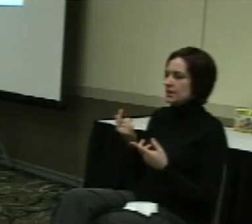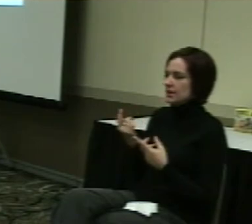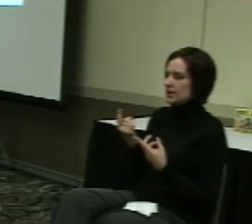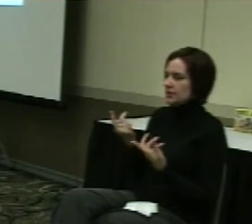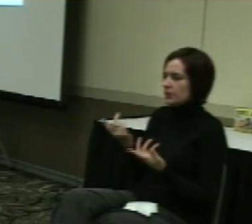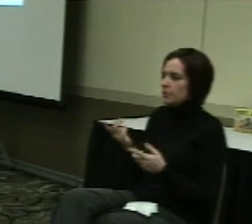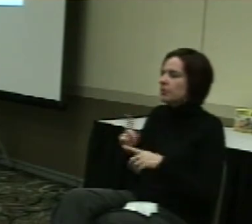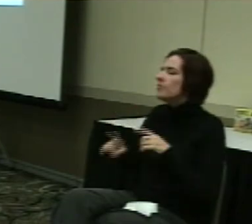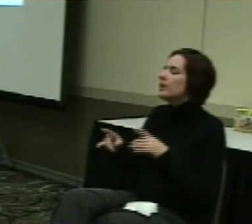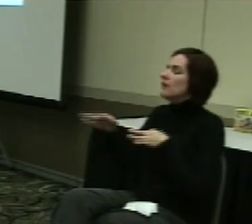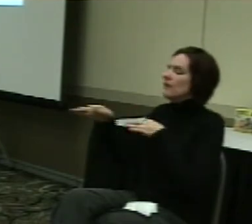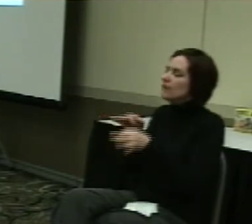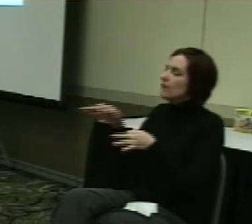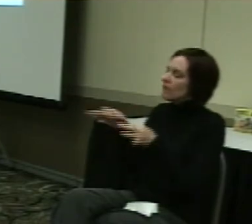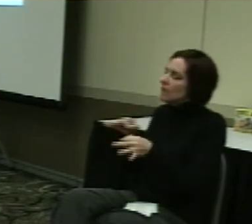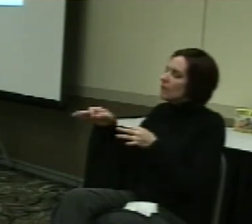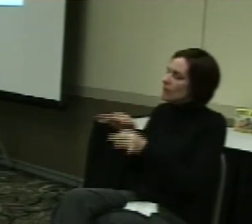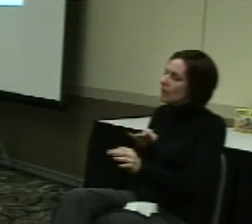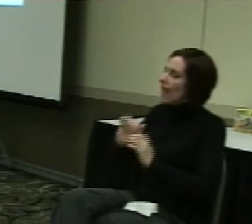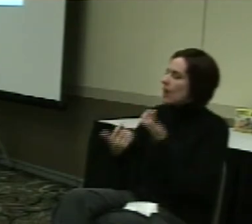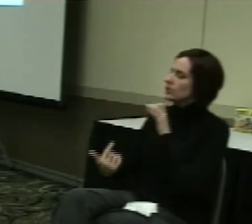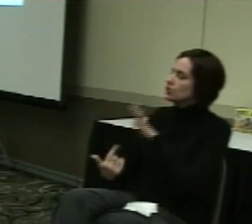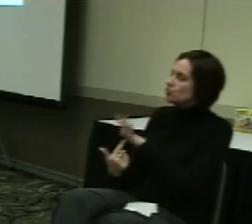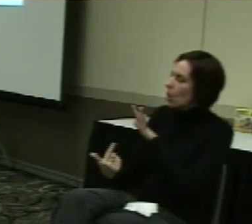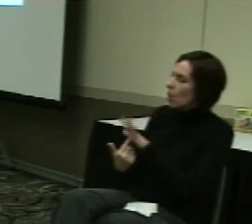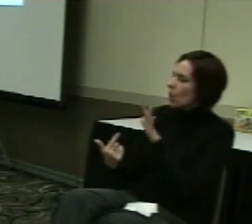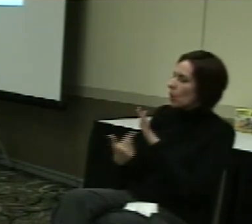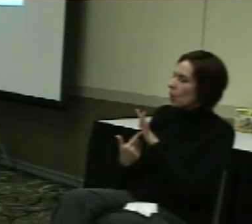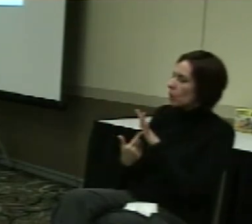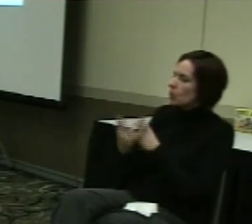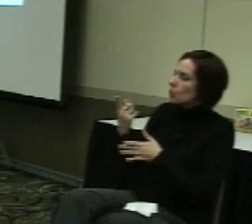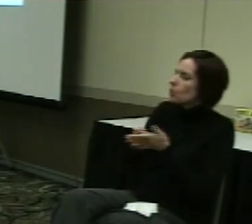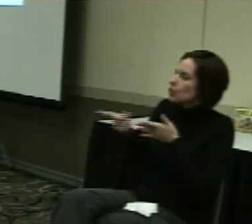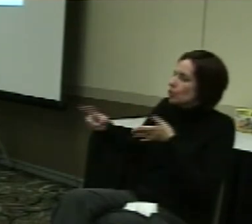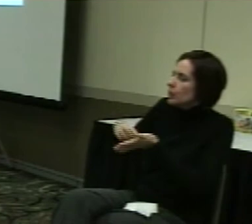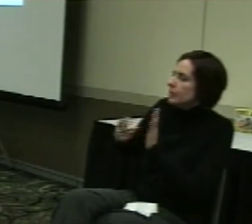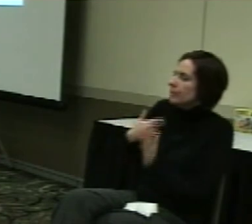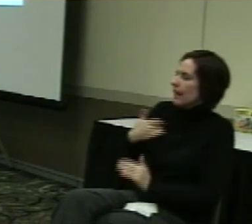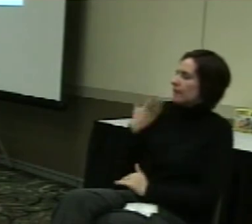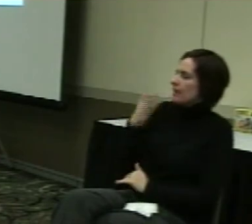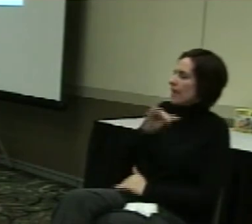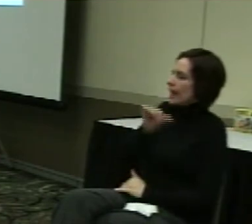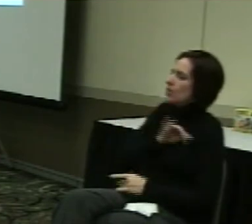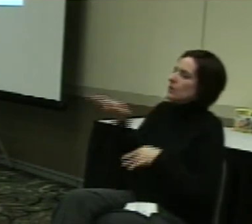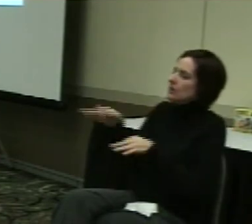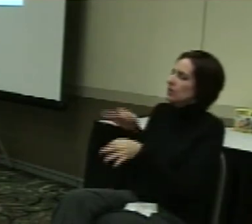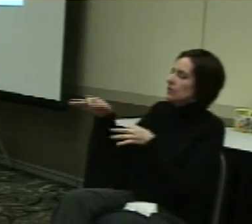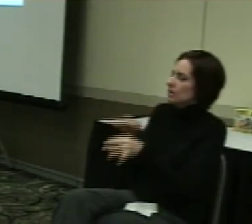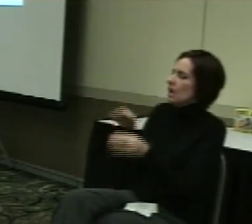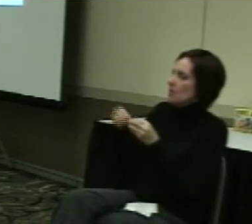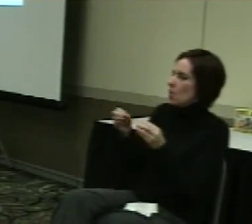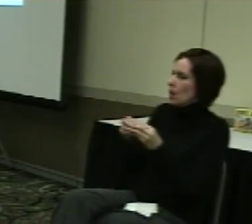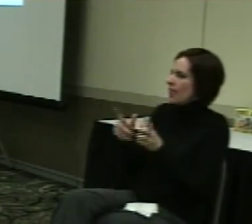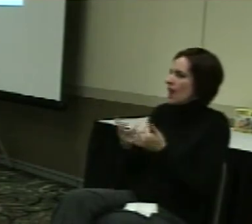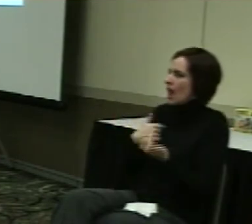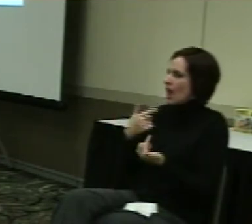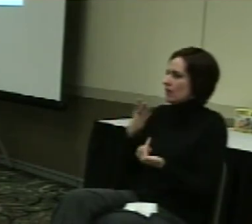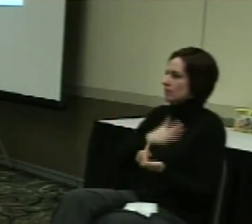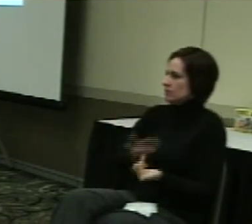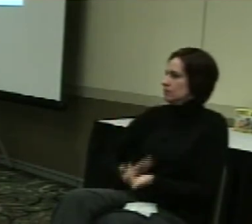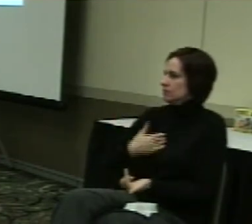how he shows you he has a bad attitude? Tell me more, and I really, really